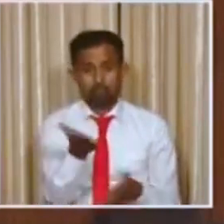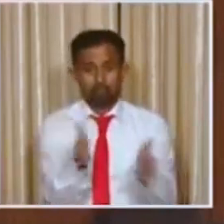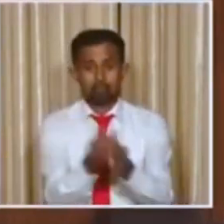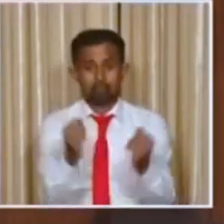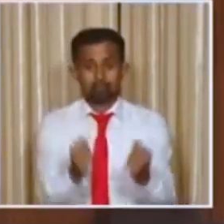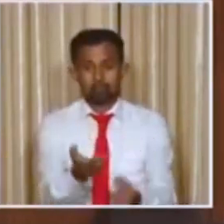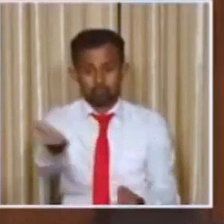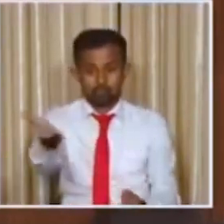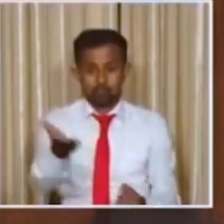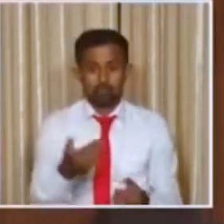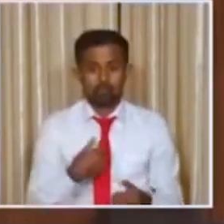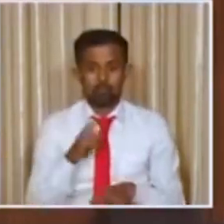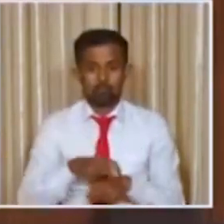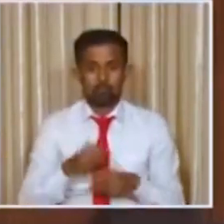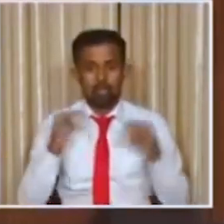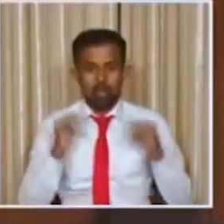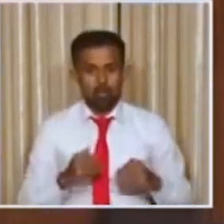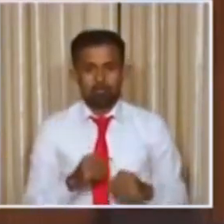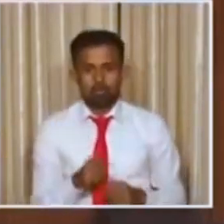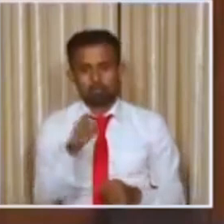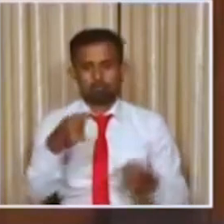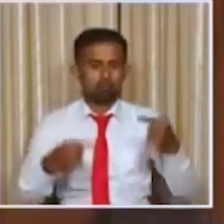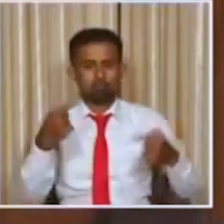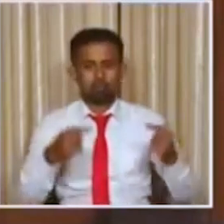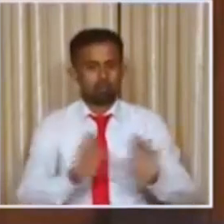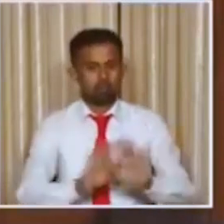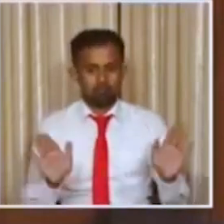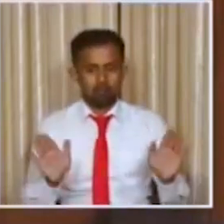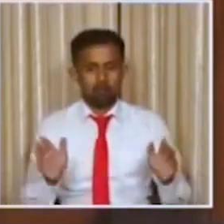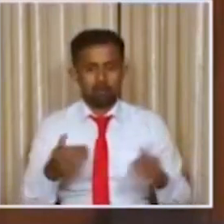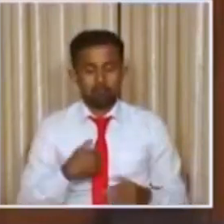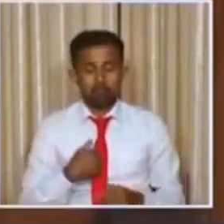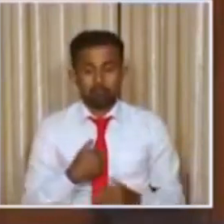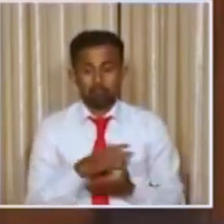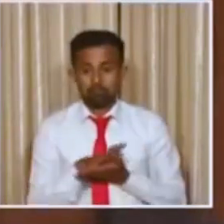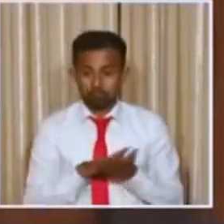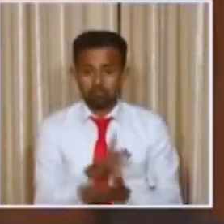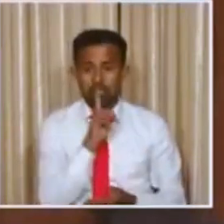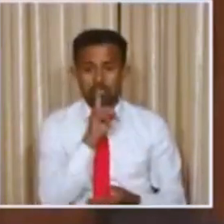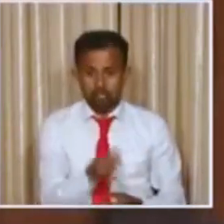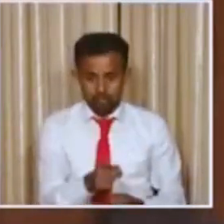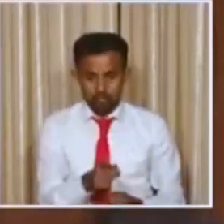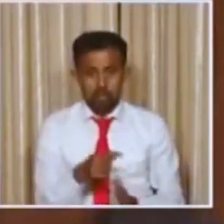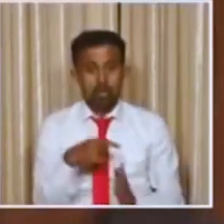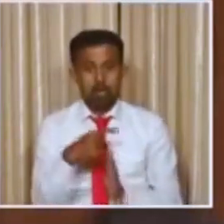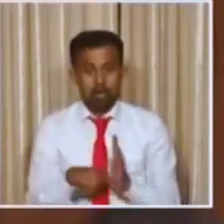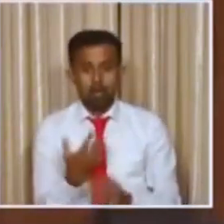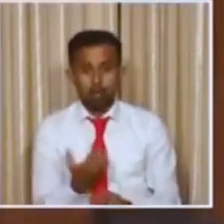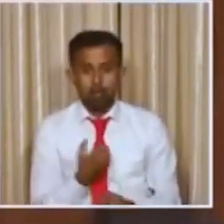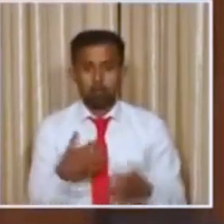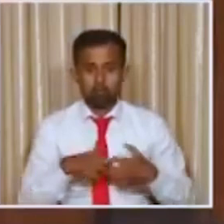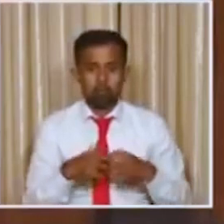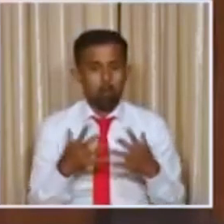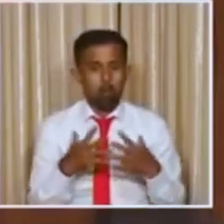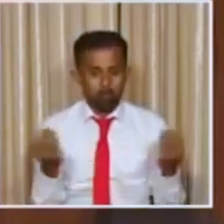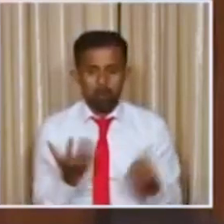my time is limited. But what I wanted to highlight was that if this country doesn't actually solve the issues that need to be resolved, and we try to